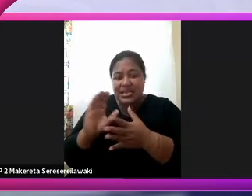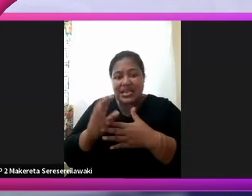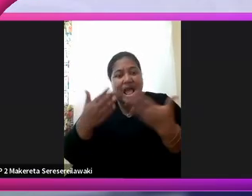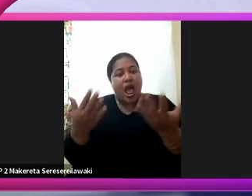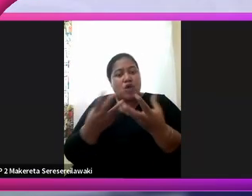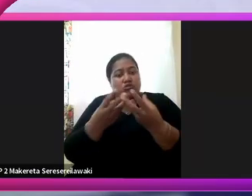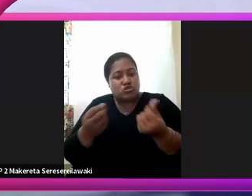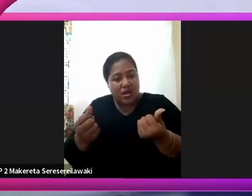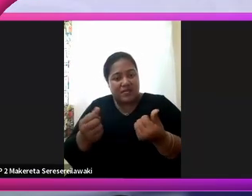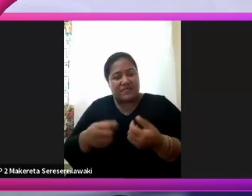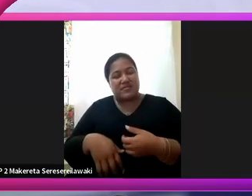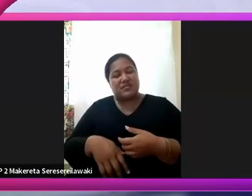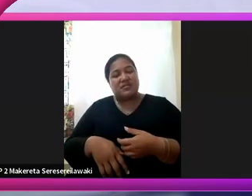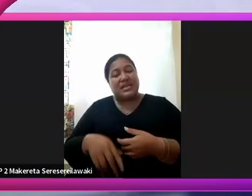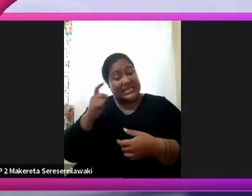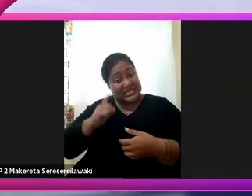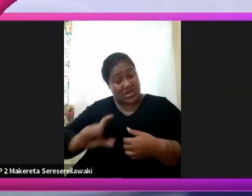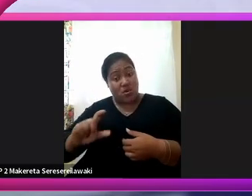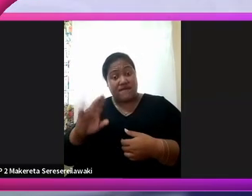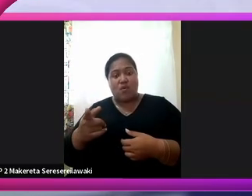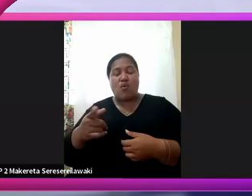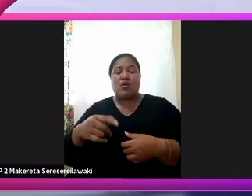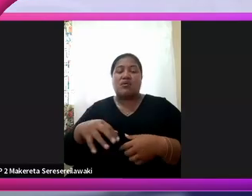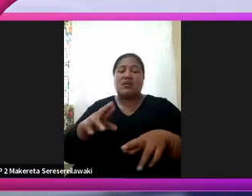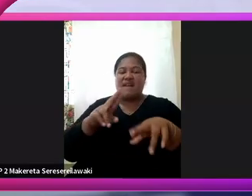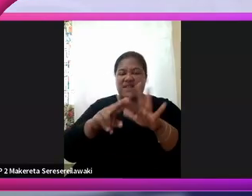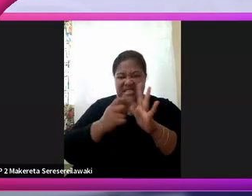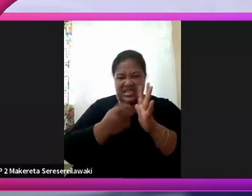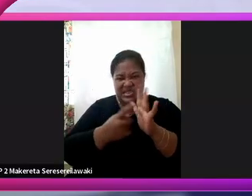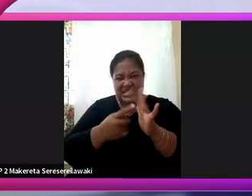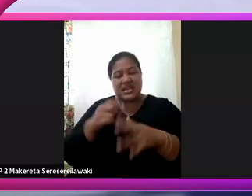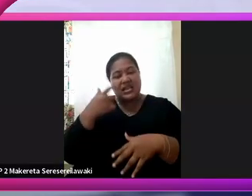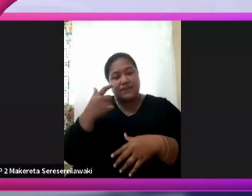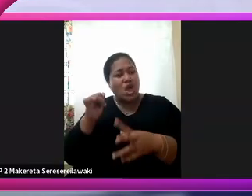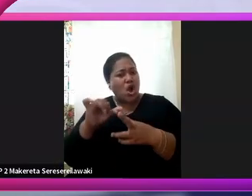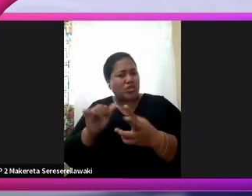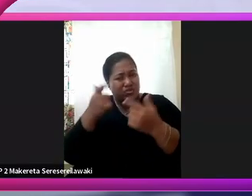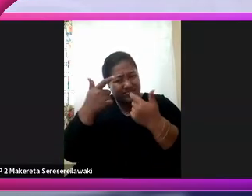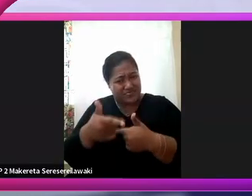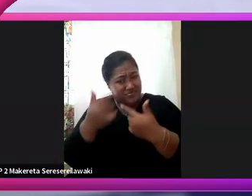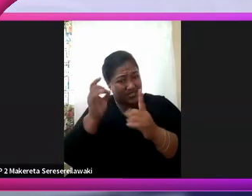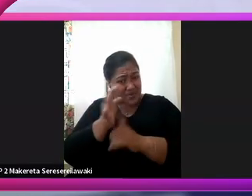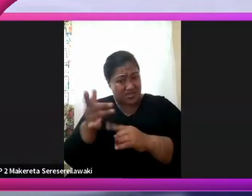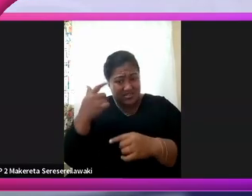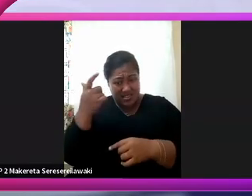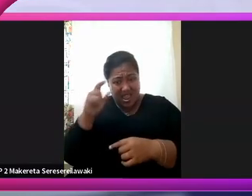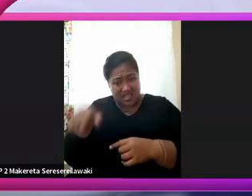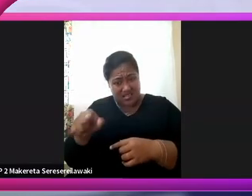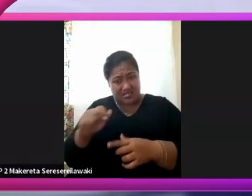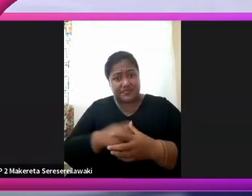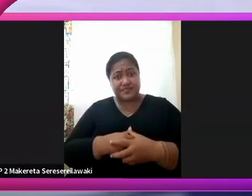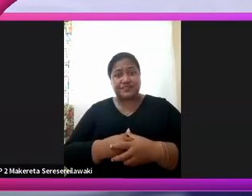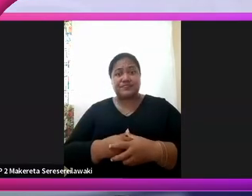fertility care. Yeah. Also limit of specialized care. Which place in Fiji here that go to specialized